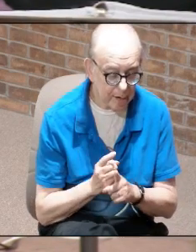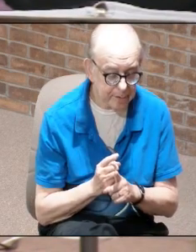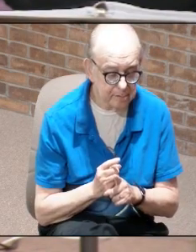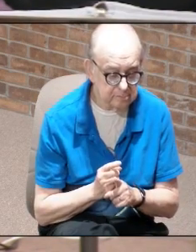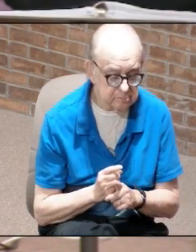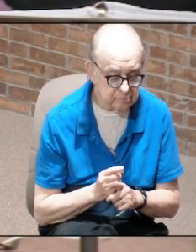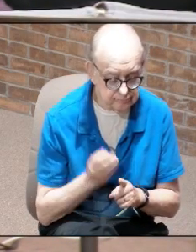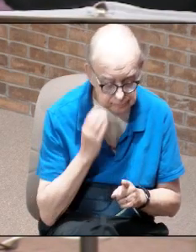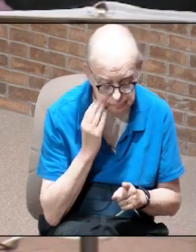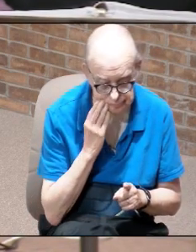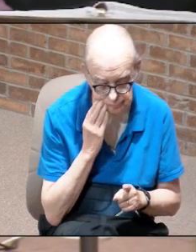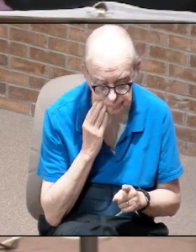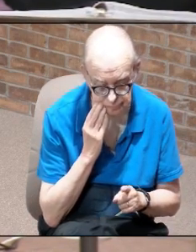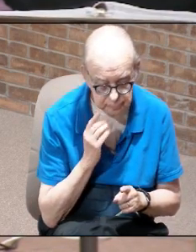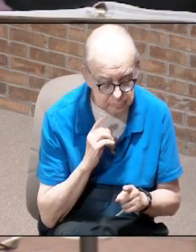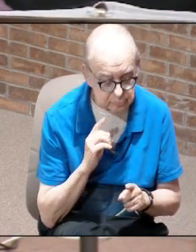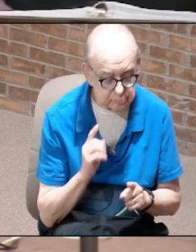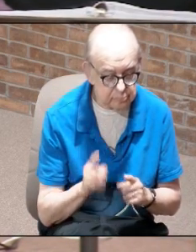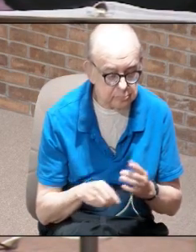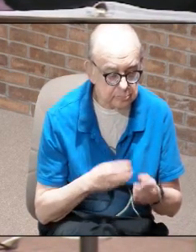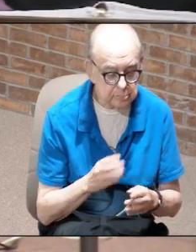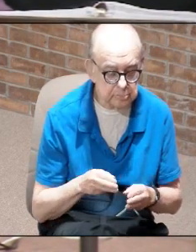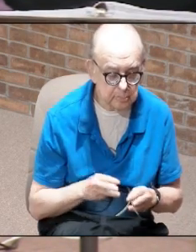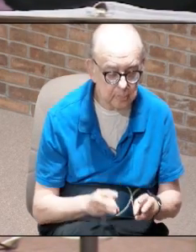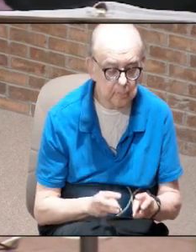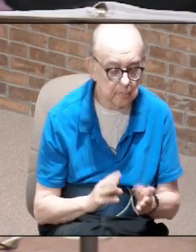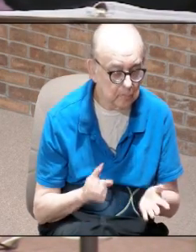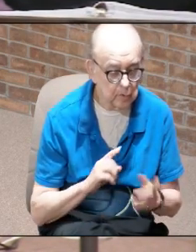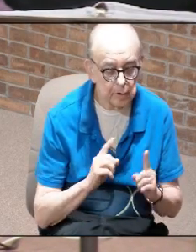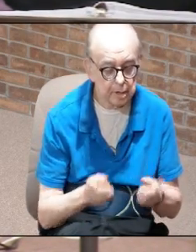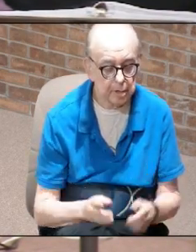He knows where the next path is going to be going.